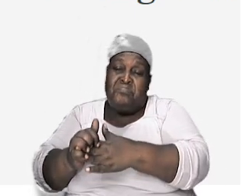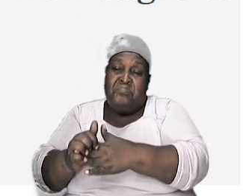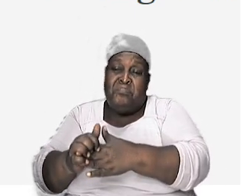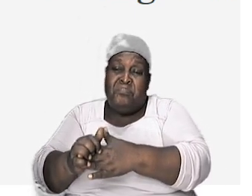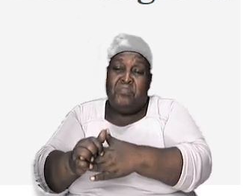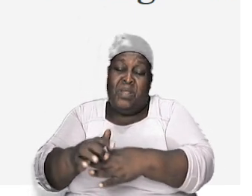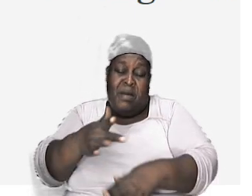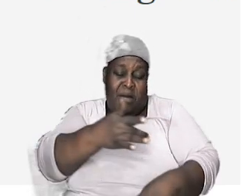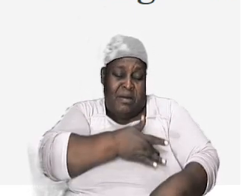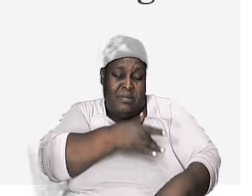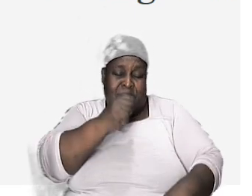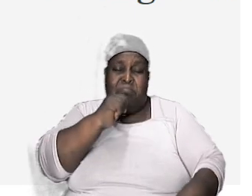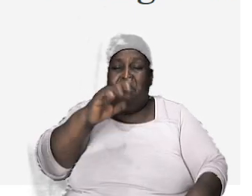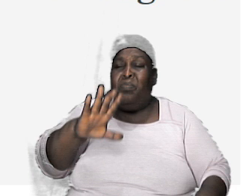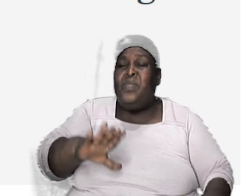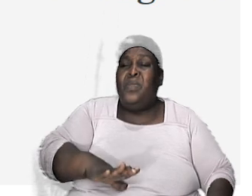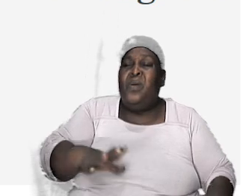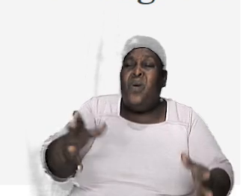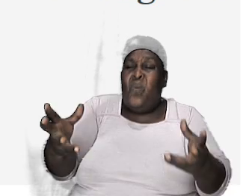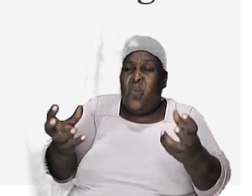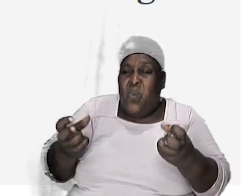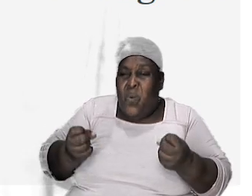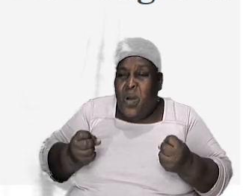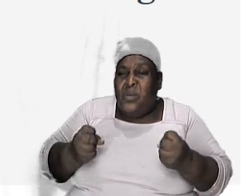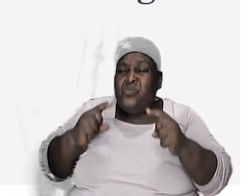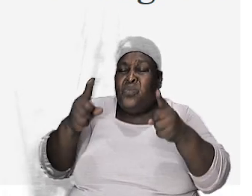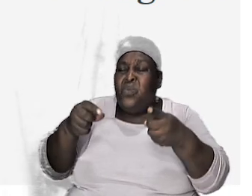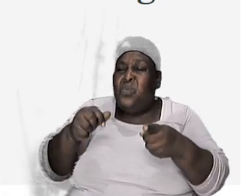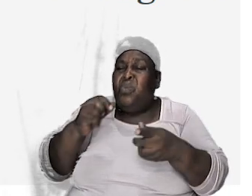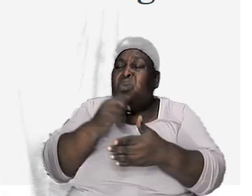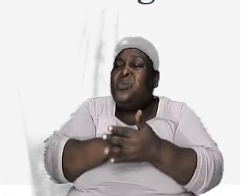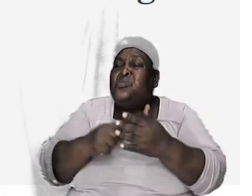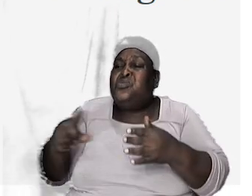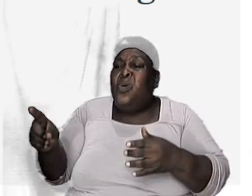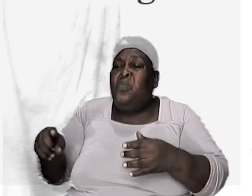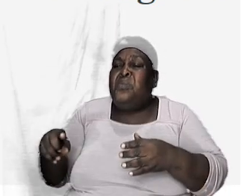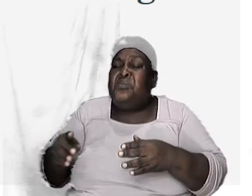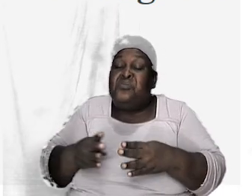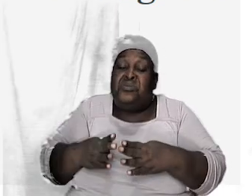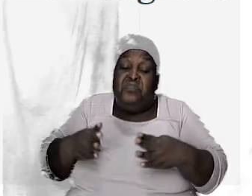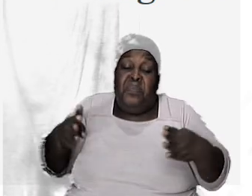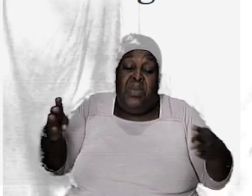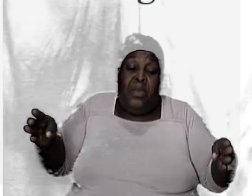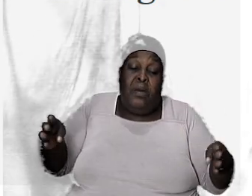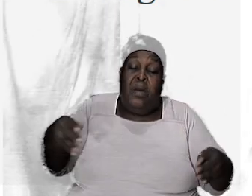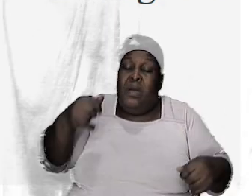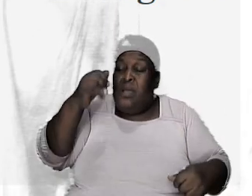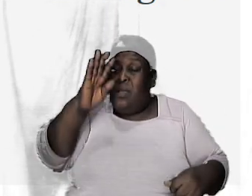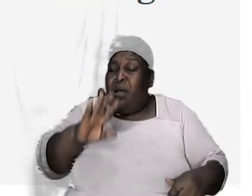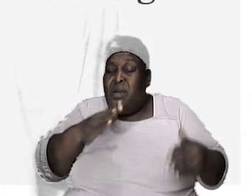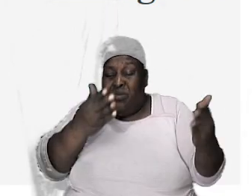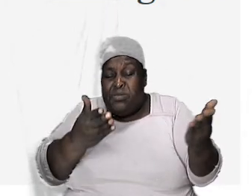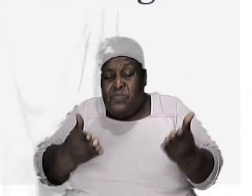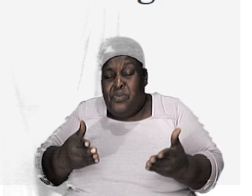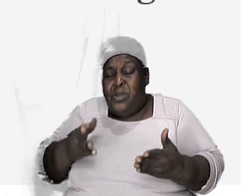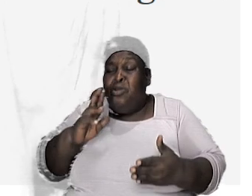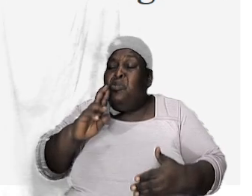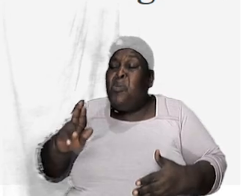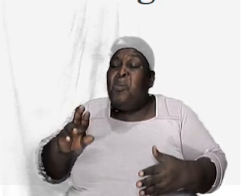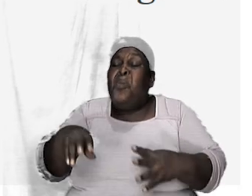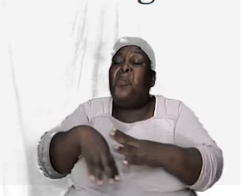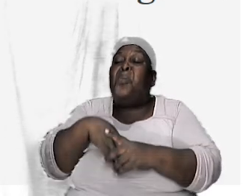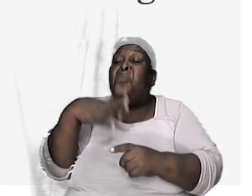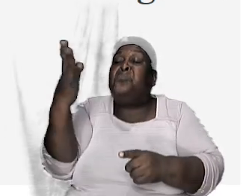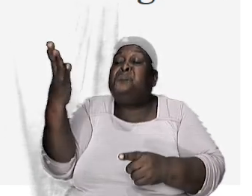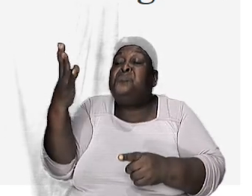me the heart of the woman. She wanted to get to somewhere that was big, but God was bringing her out, and God had no other way